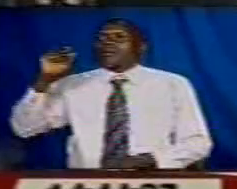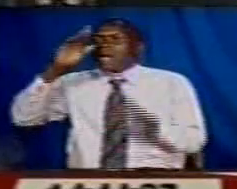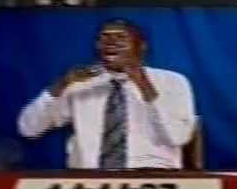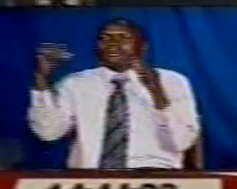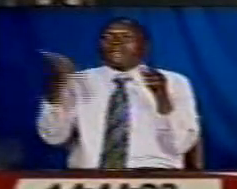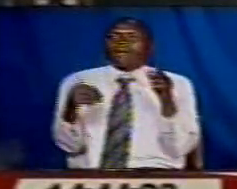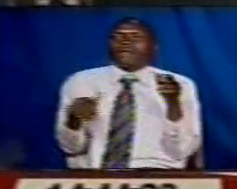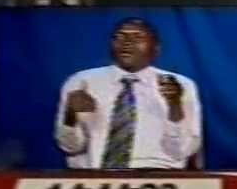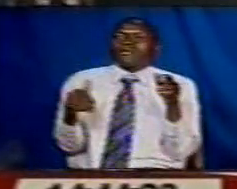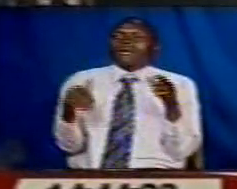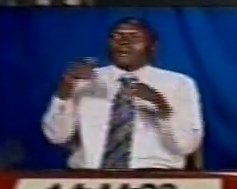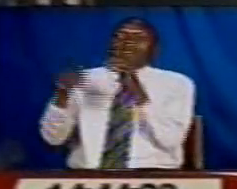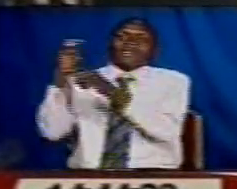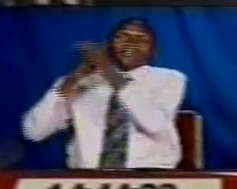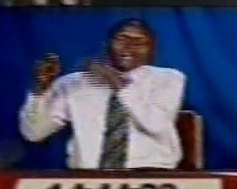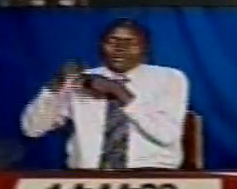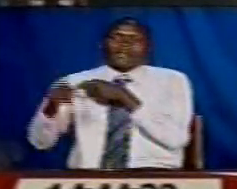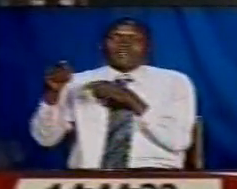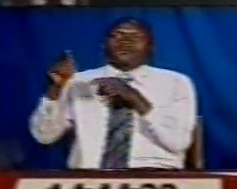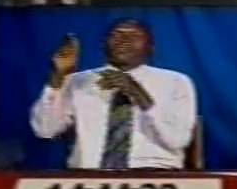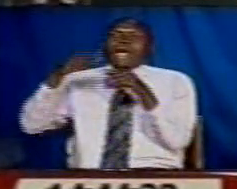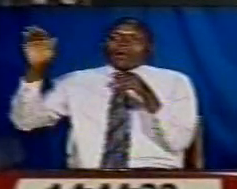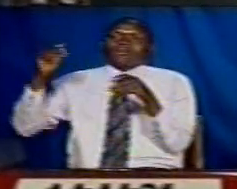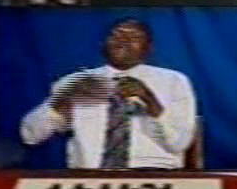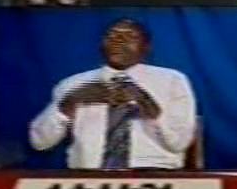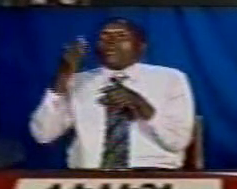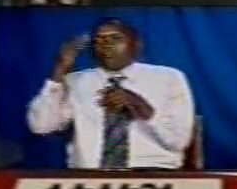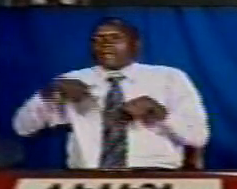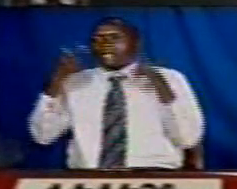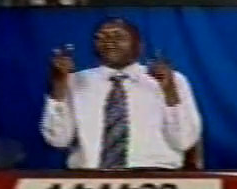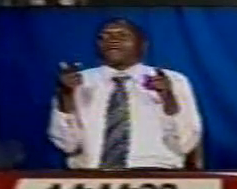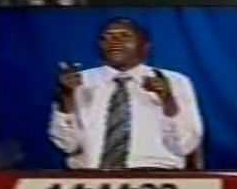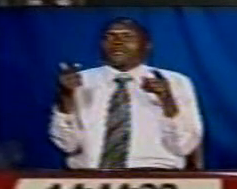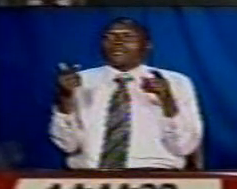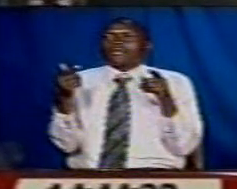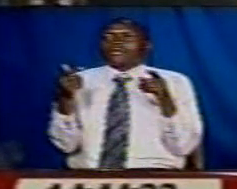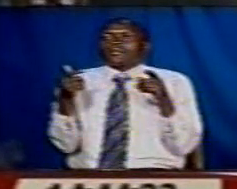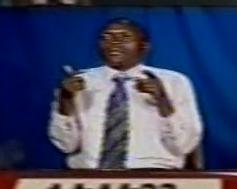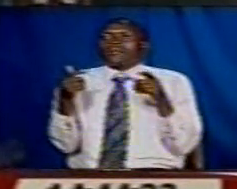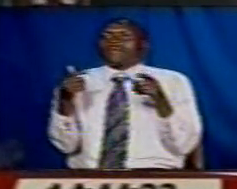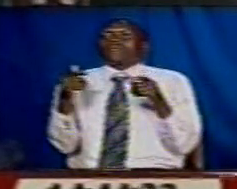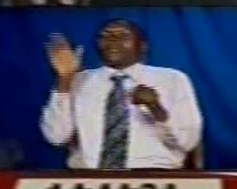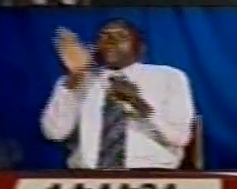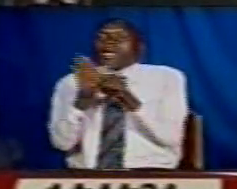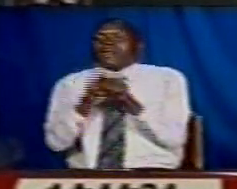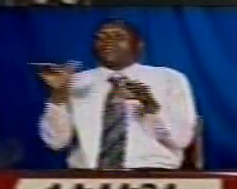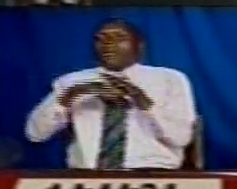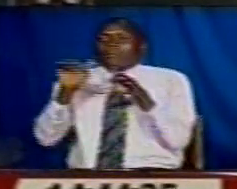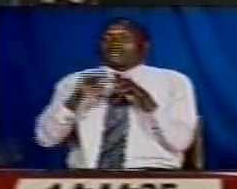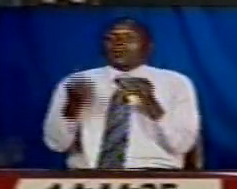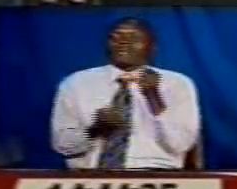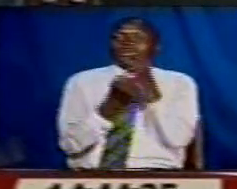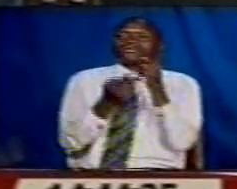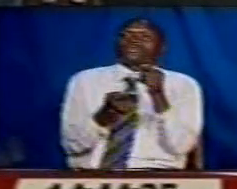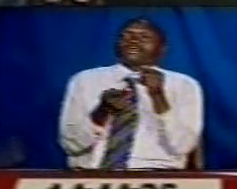apparel. In the history of this house that I have known myself, and probably many members will bear it out, had